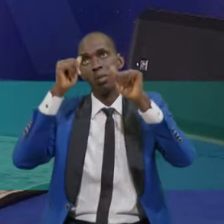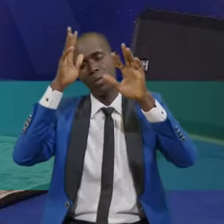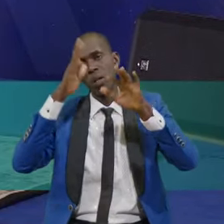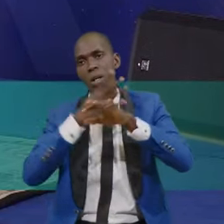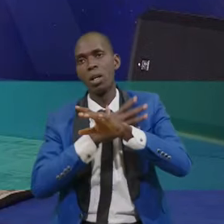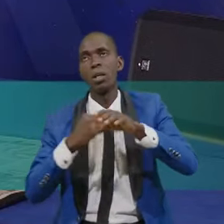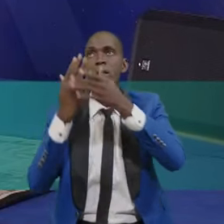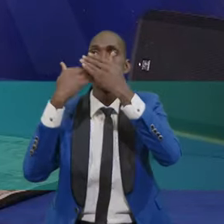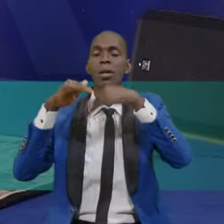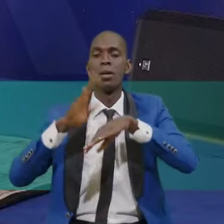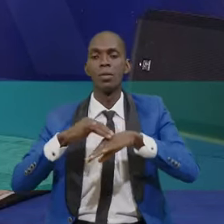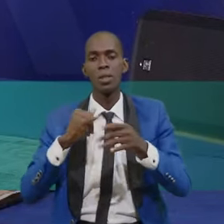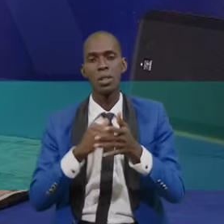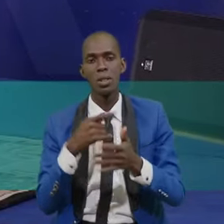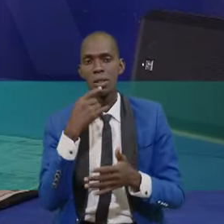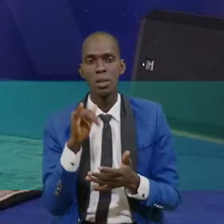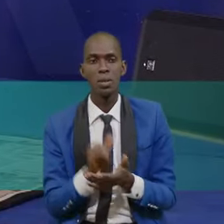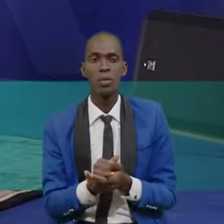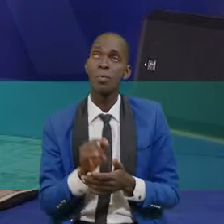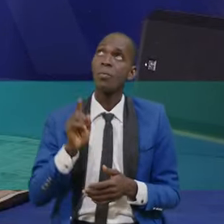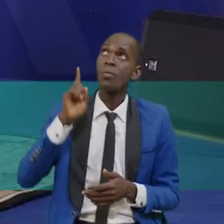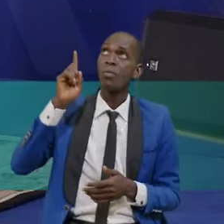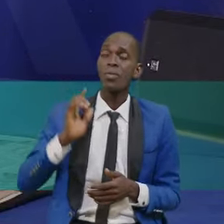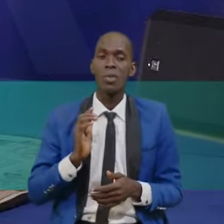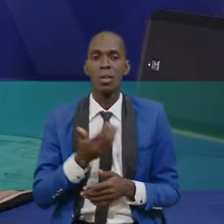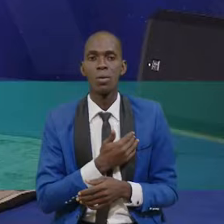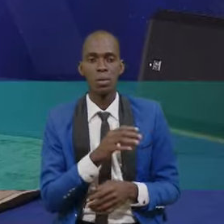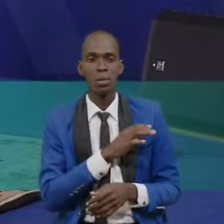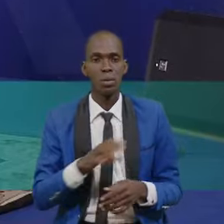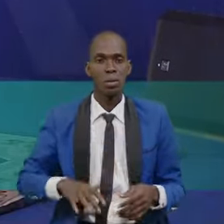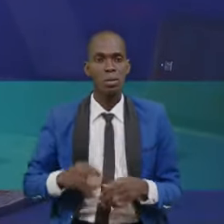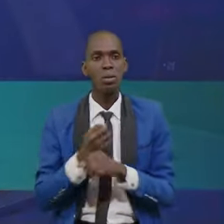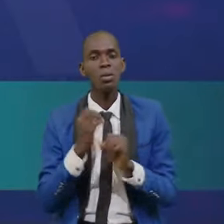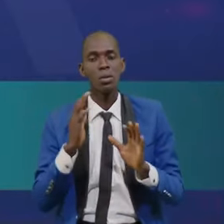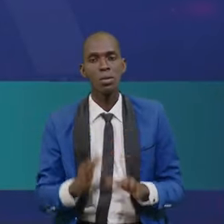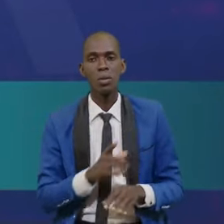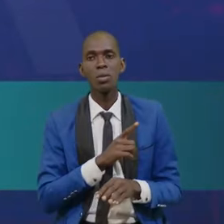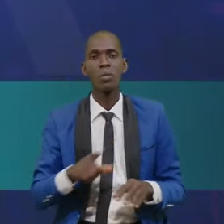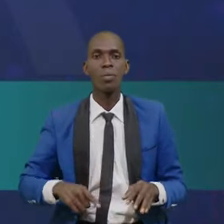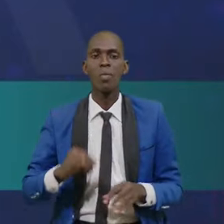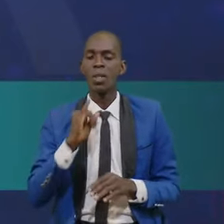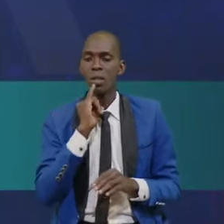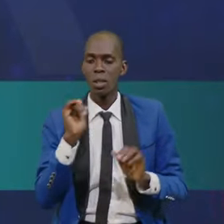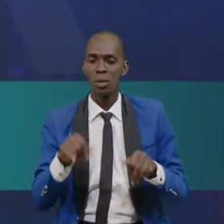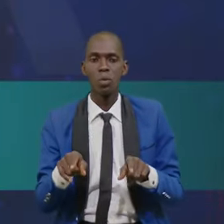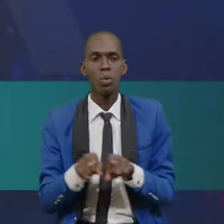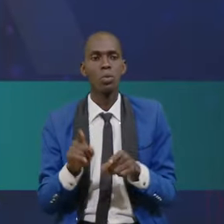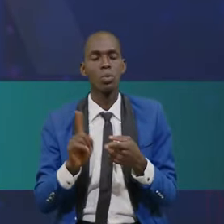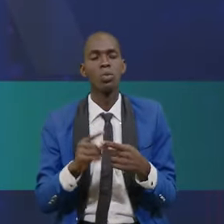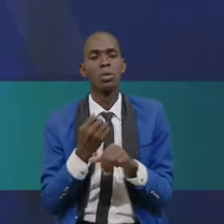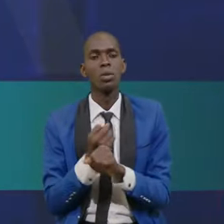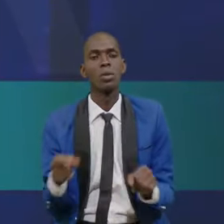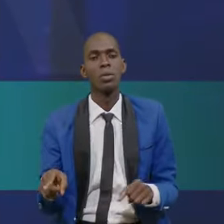us, wherefore, he, our Christ, our Savior, our Lord, is able also to save them to